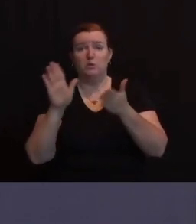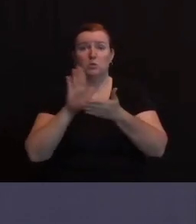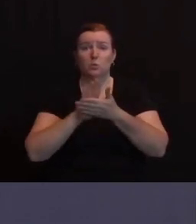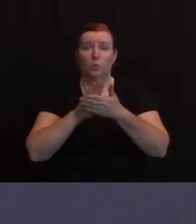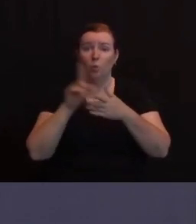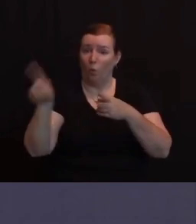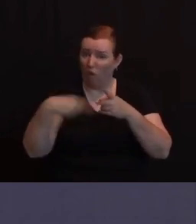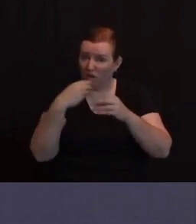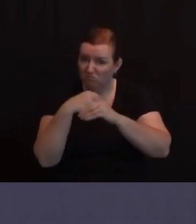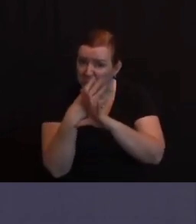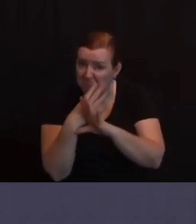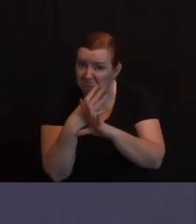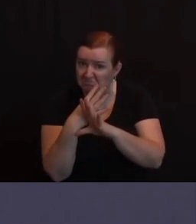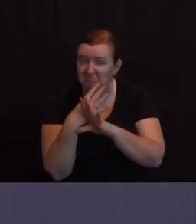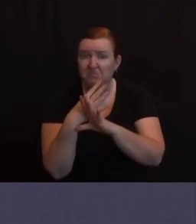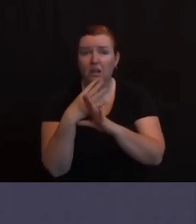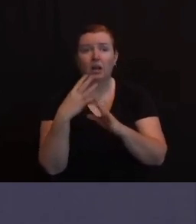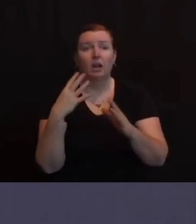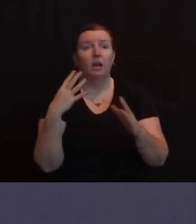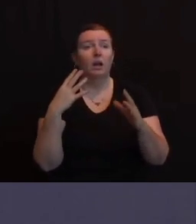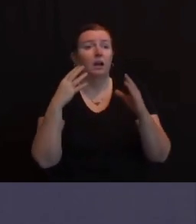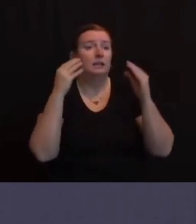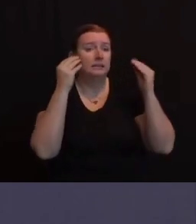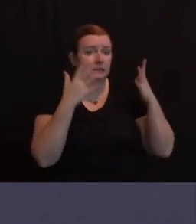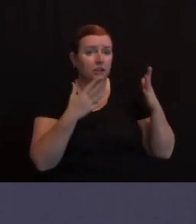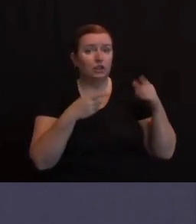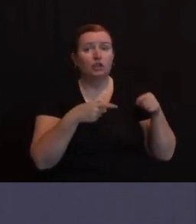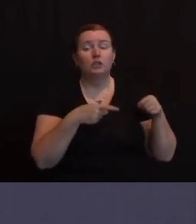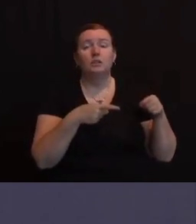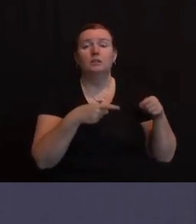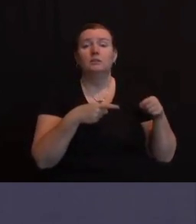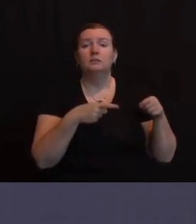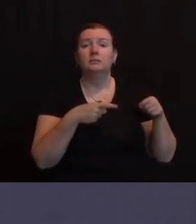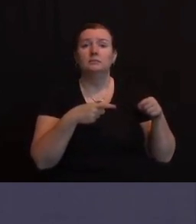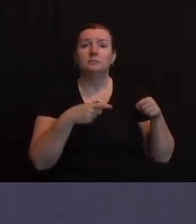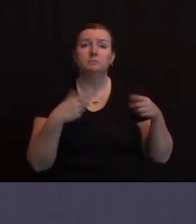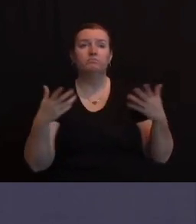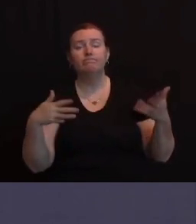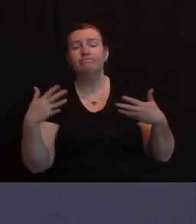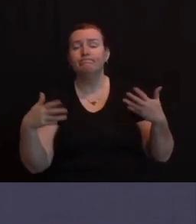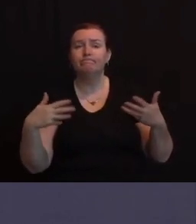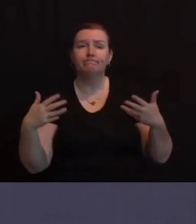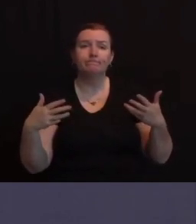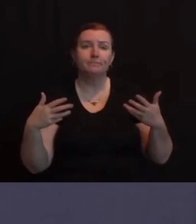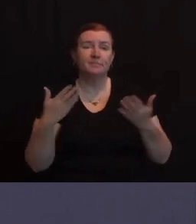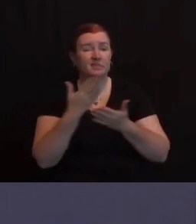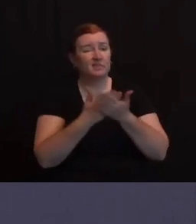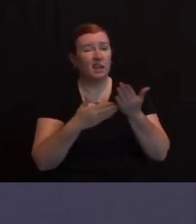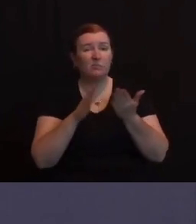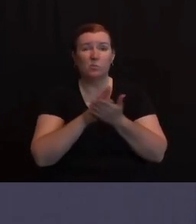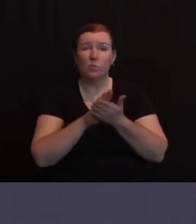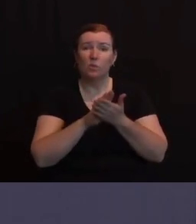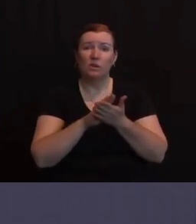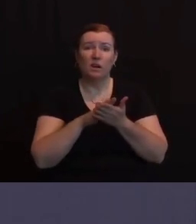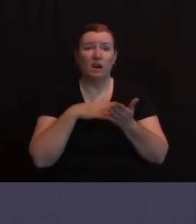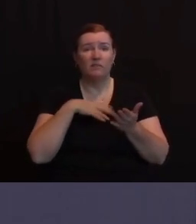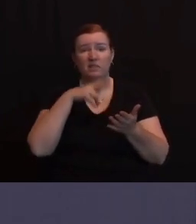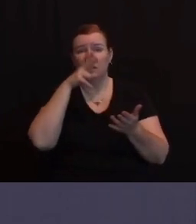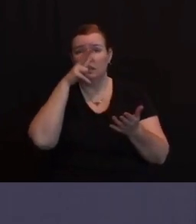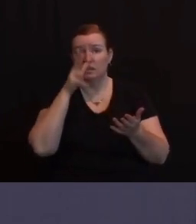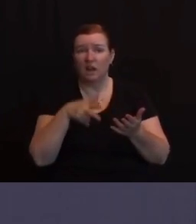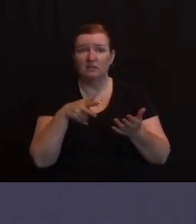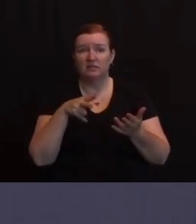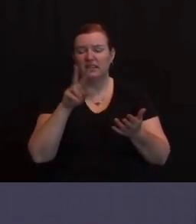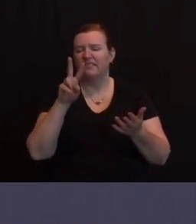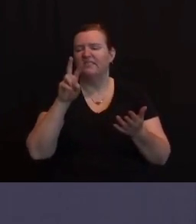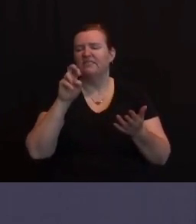and teachers back into schools, particularly in ones like SDA districts with poor ventilation, while keeping other indoor activities closed